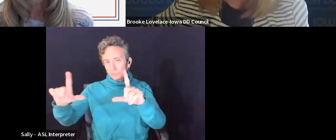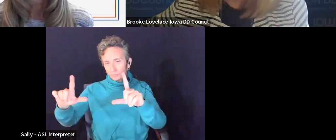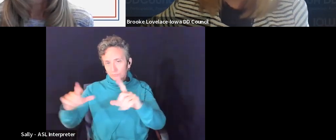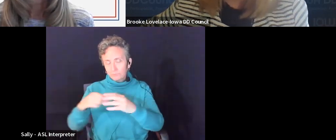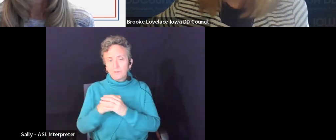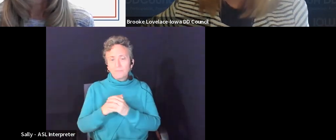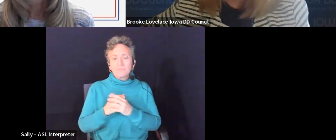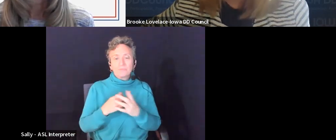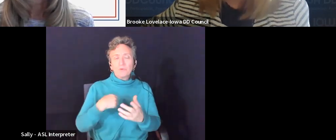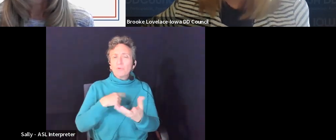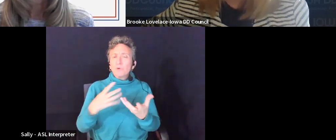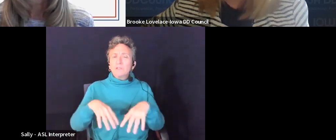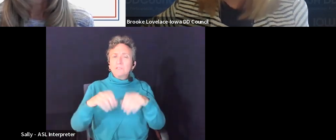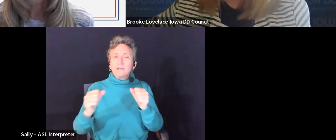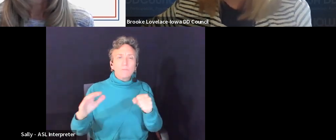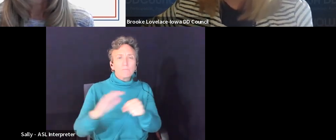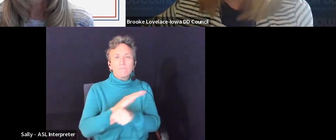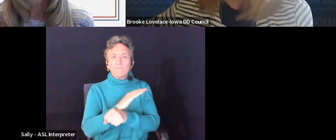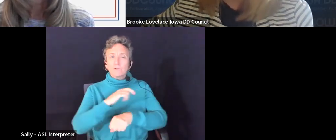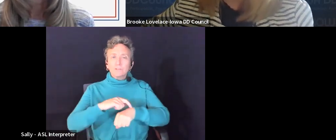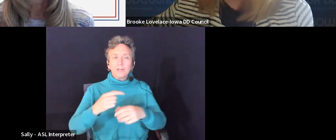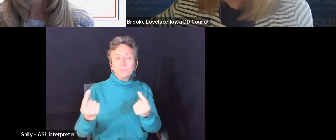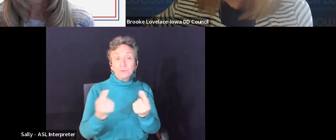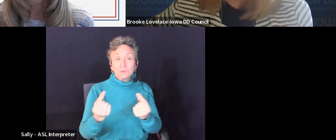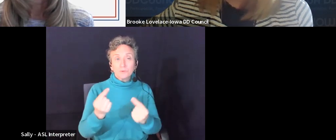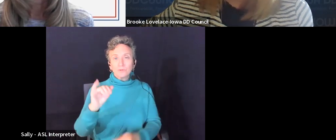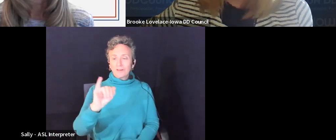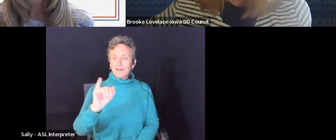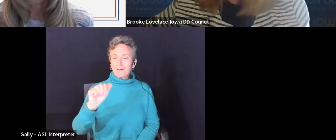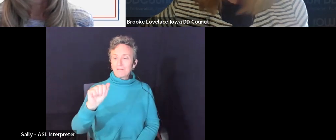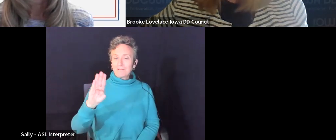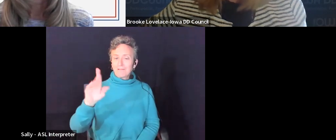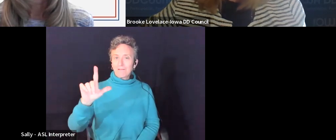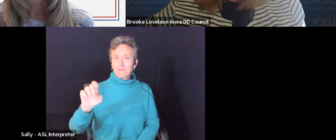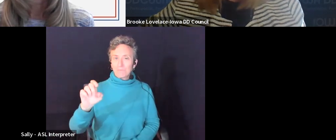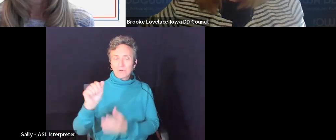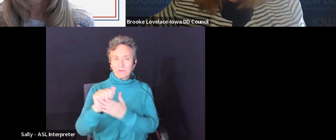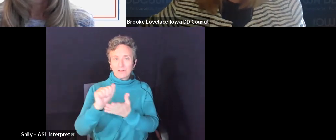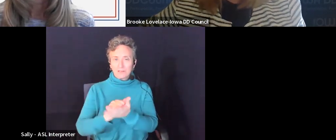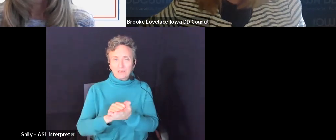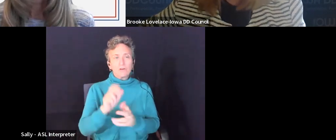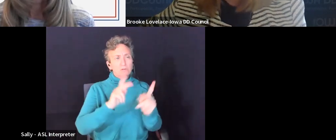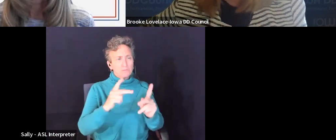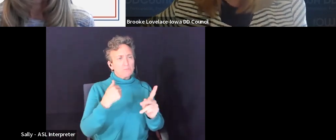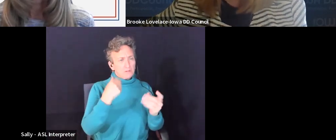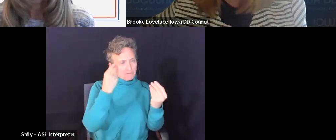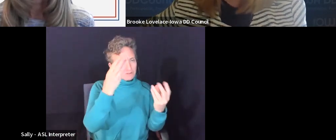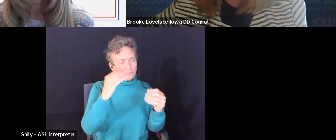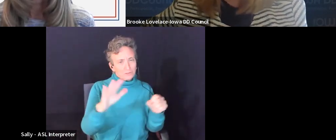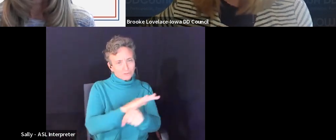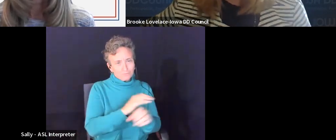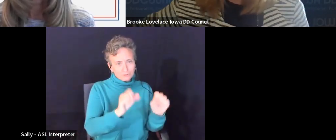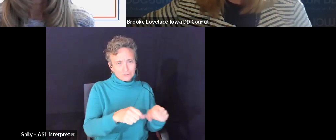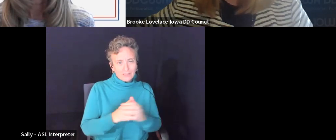wanted to spend the majority of our time then obviously talking about the IAble accounts so people have the information they need for those. Just